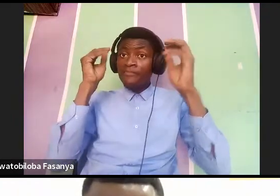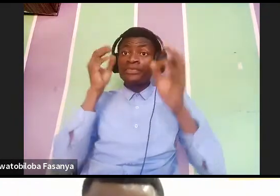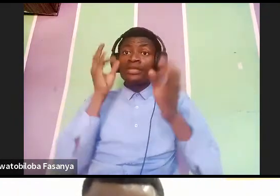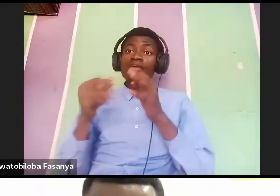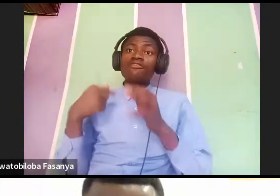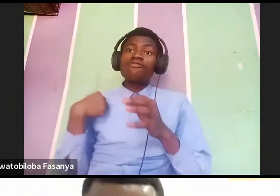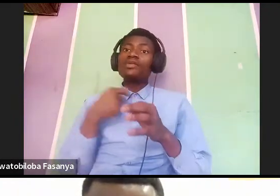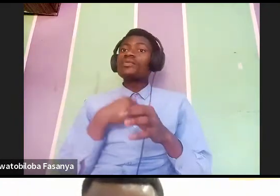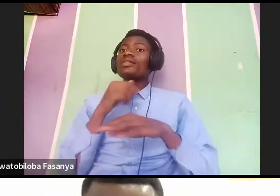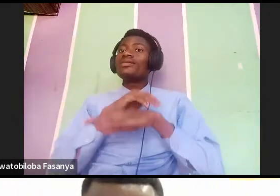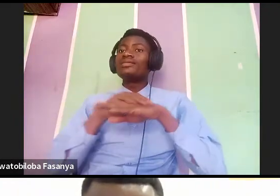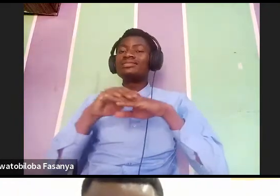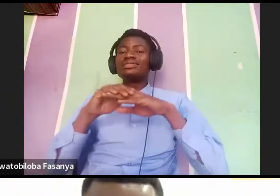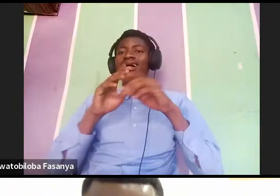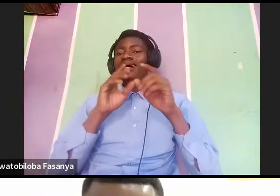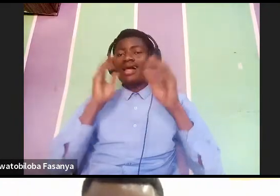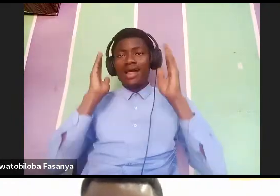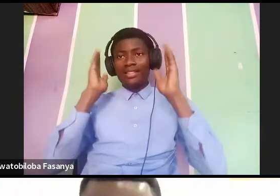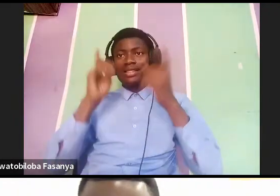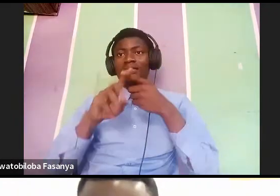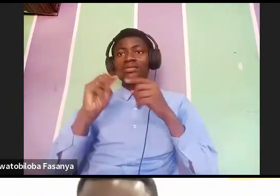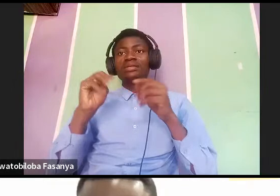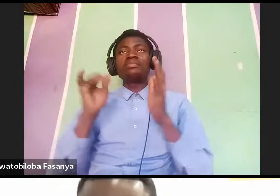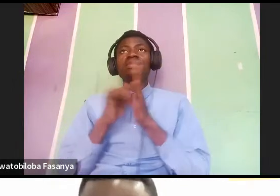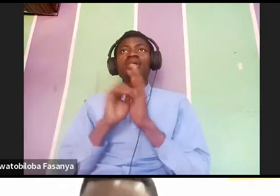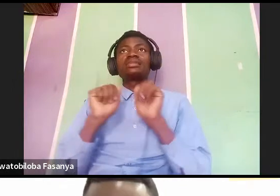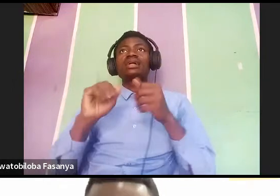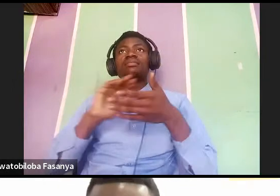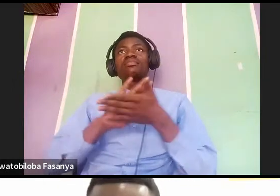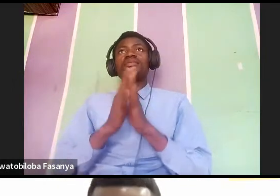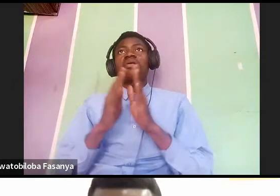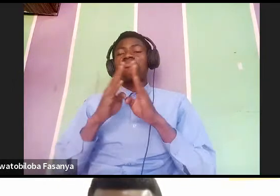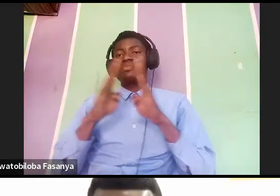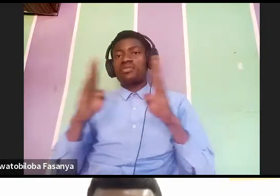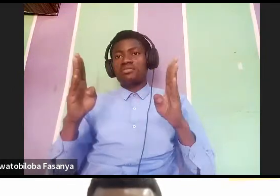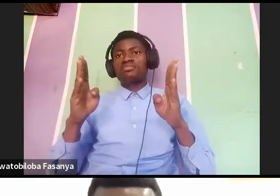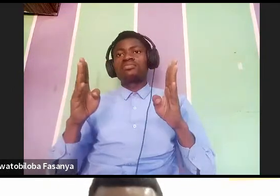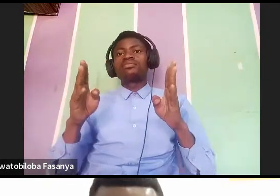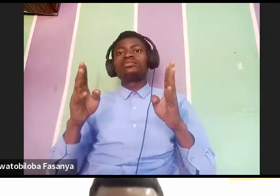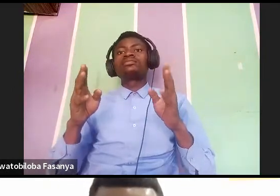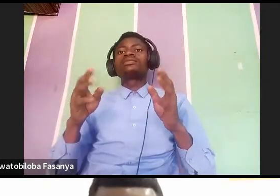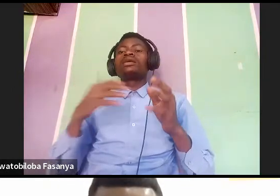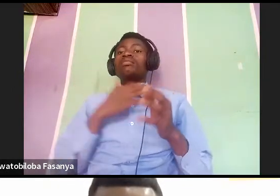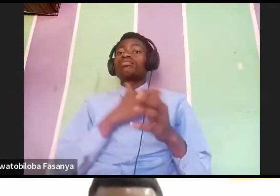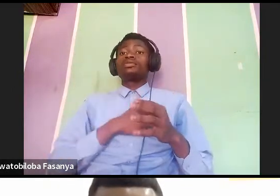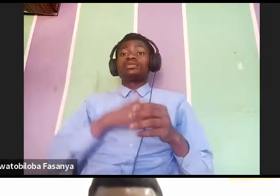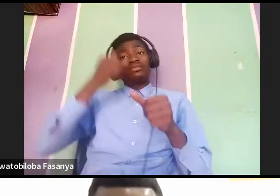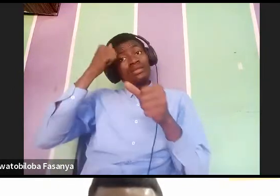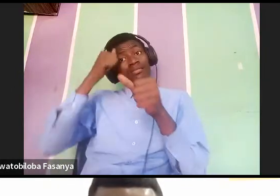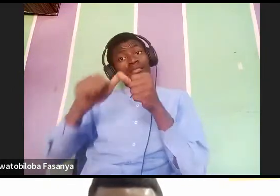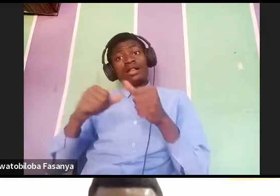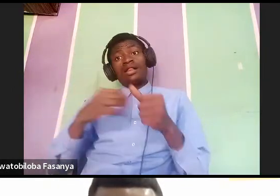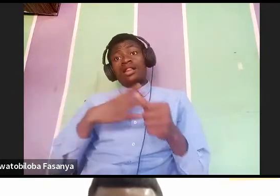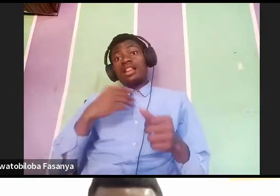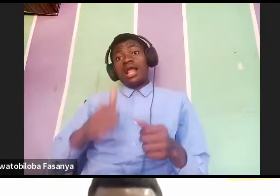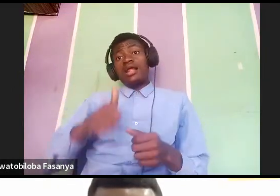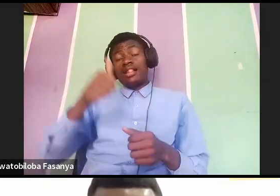bigger deal. So thank you very much. Please don't forget to like wellness, like us on our wellness social media